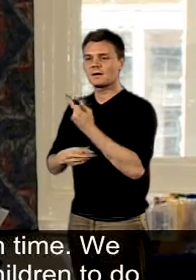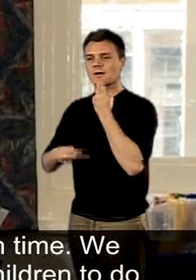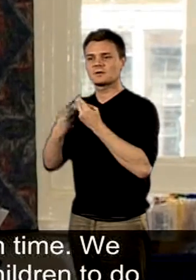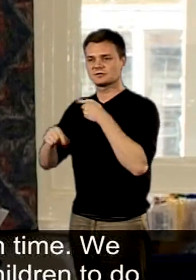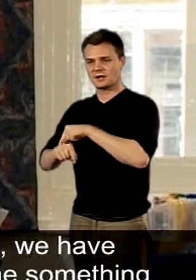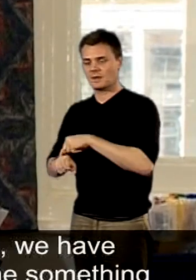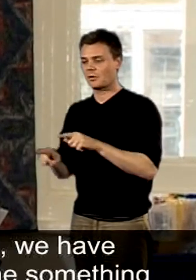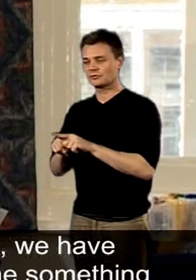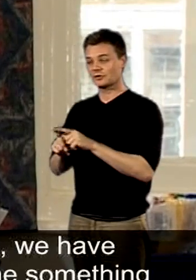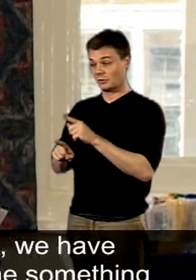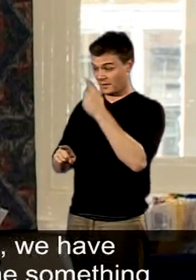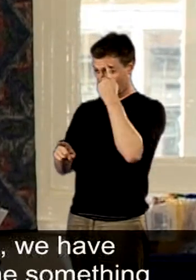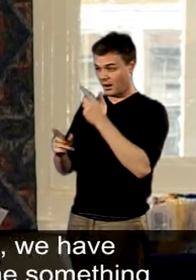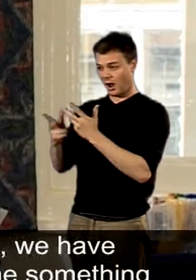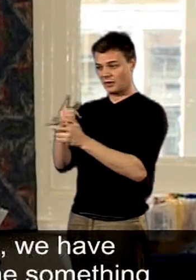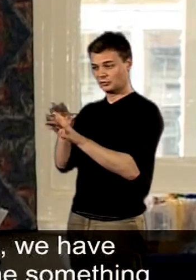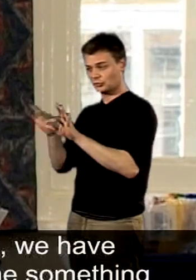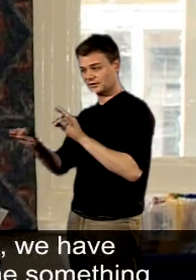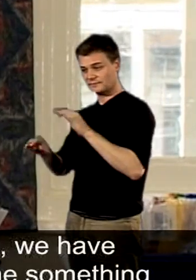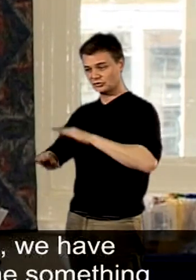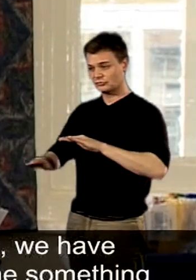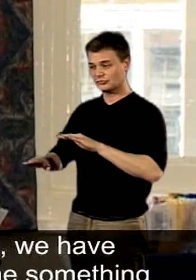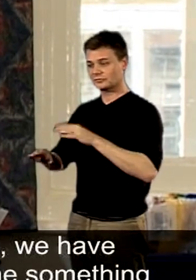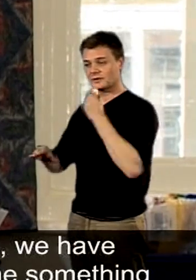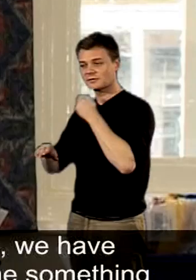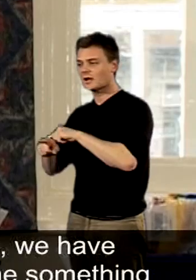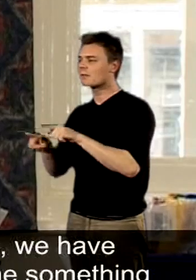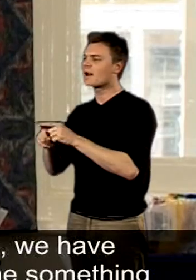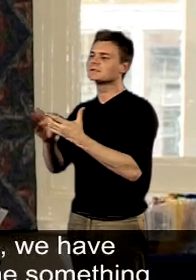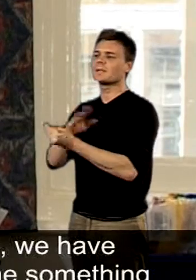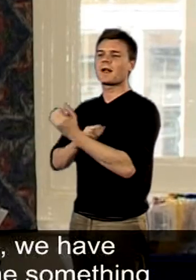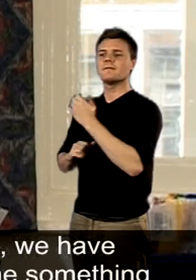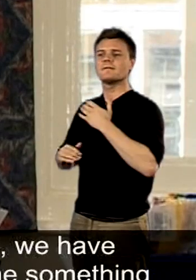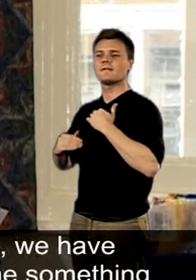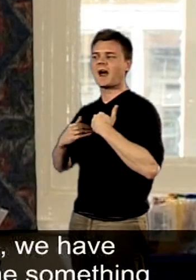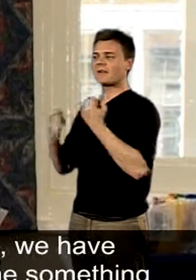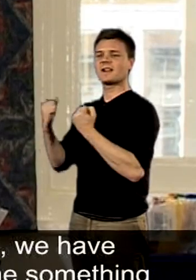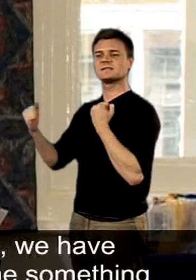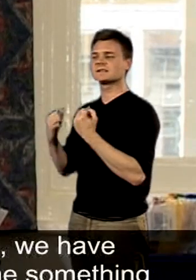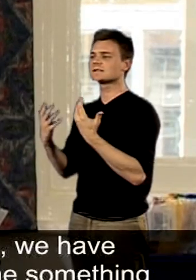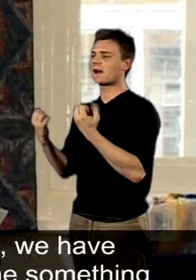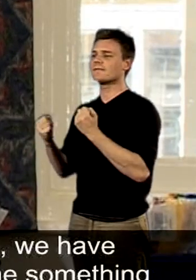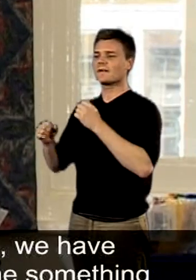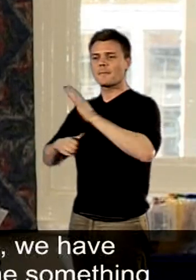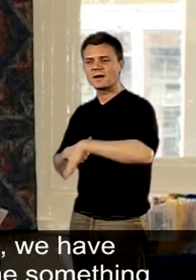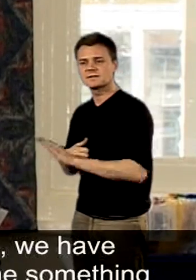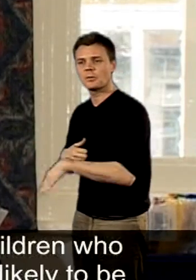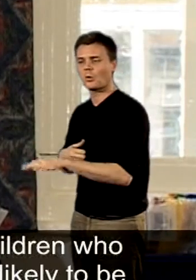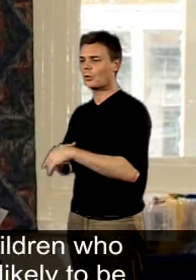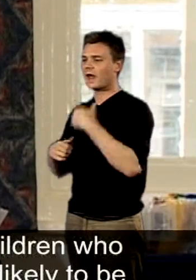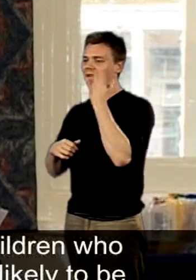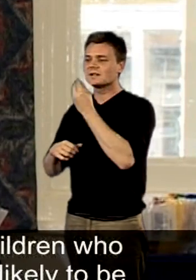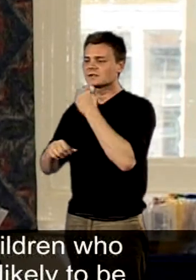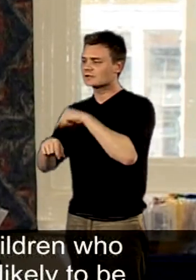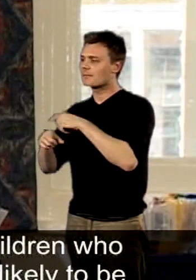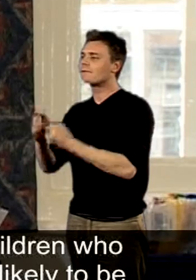things for children to do at lunchtime. So we've got athletics, we have basketball, we have... Each lunchtime we have something running, and